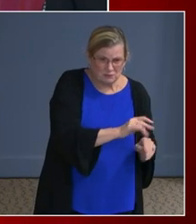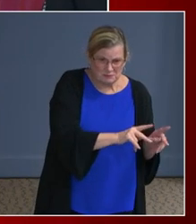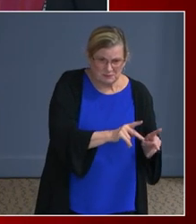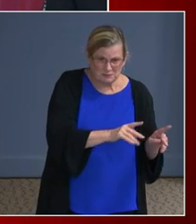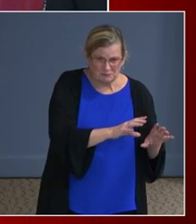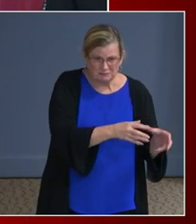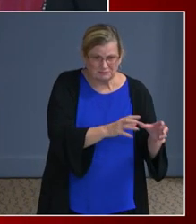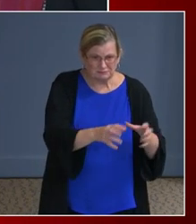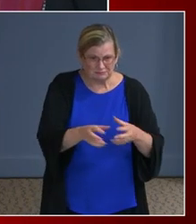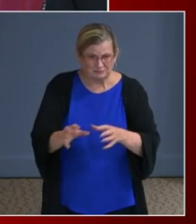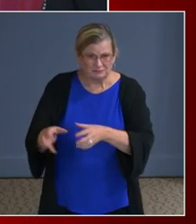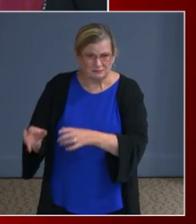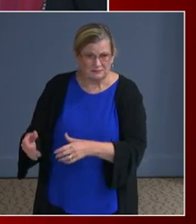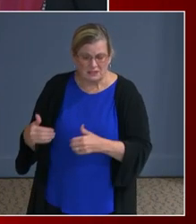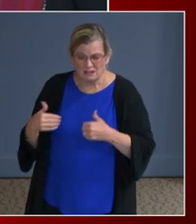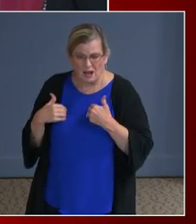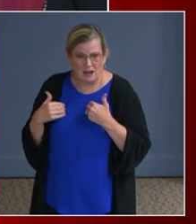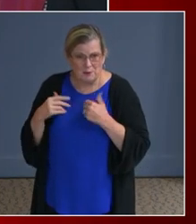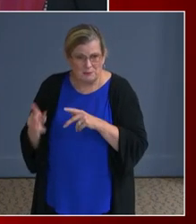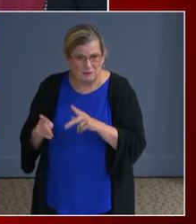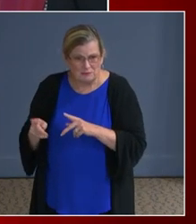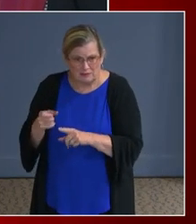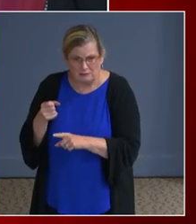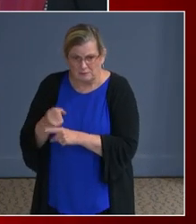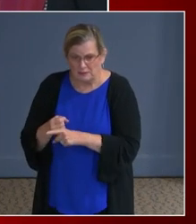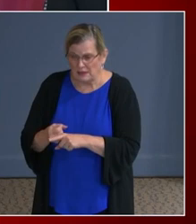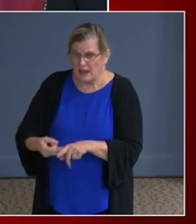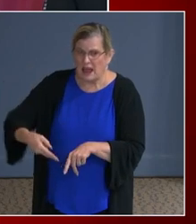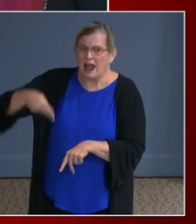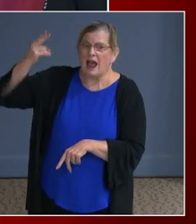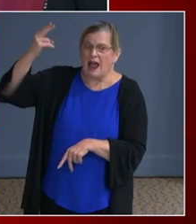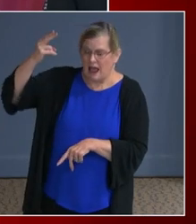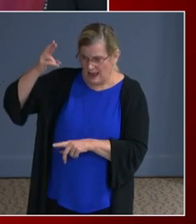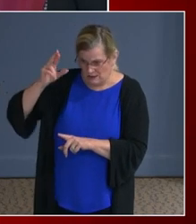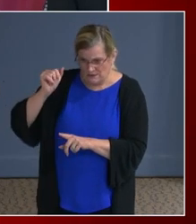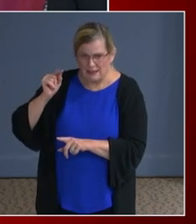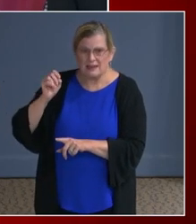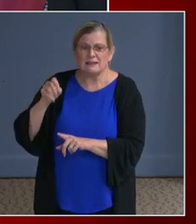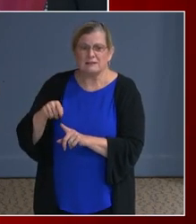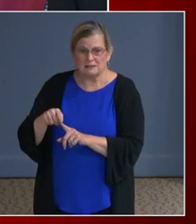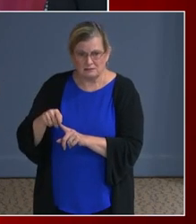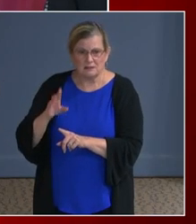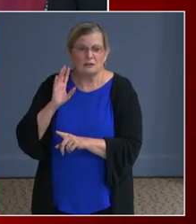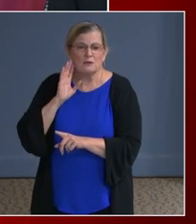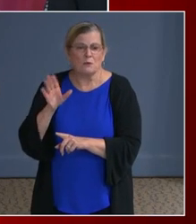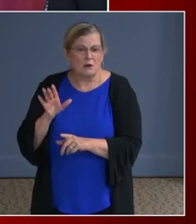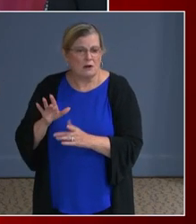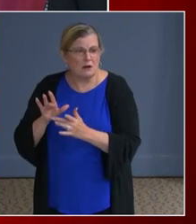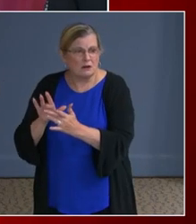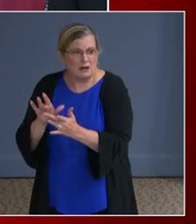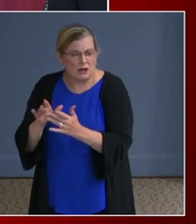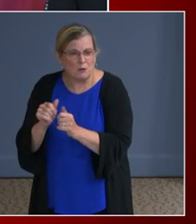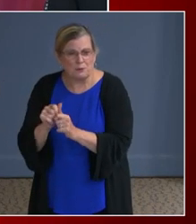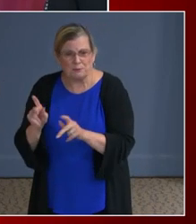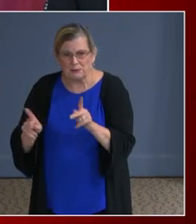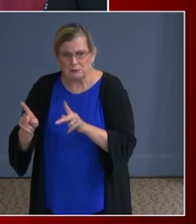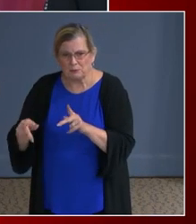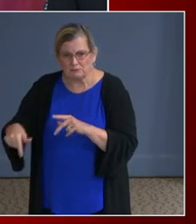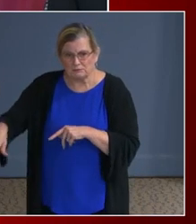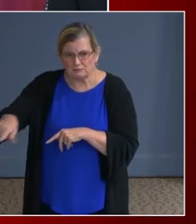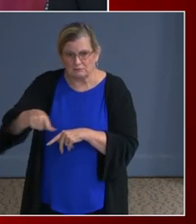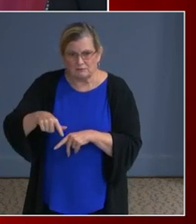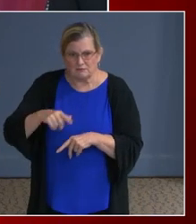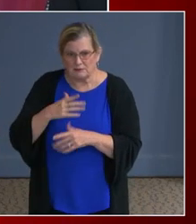at higher rates and they work in essential services positions, they are going to come into contact with individuals who are elderly, and they can